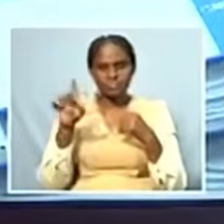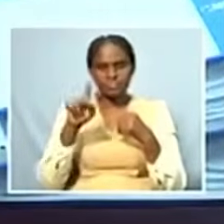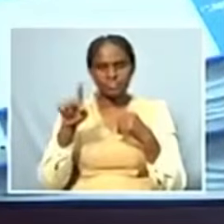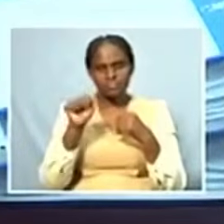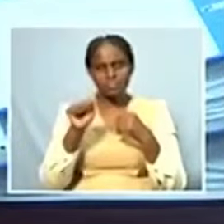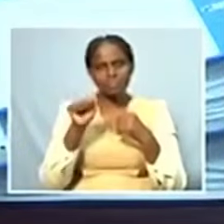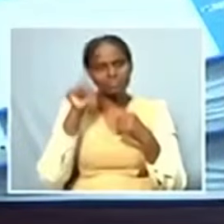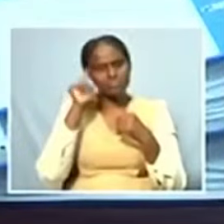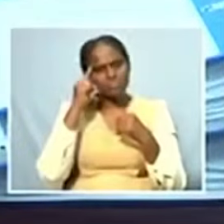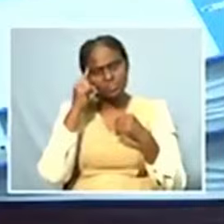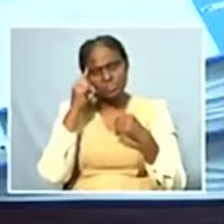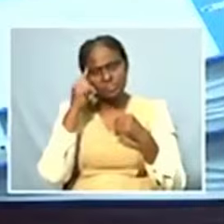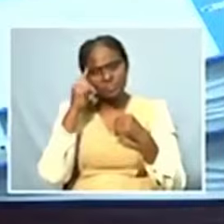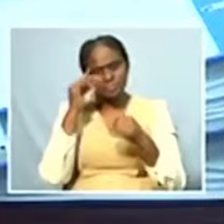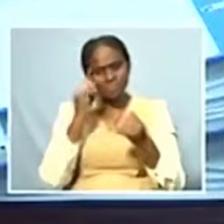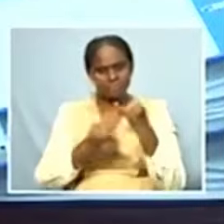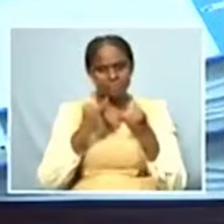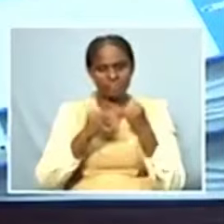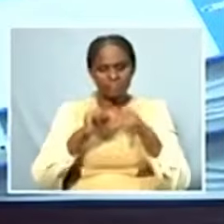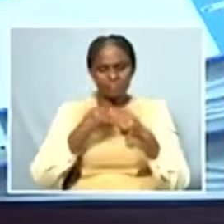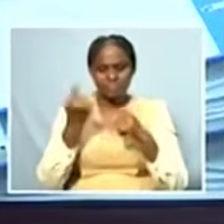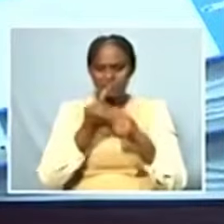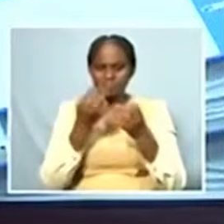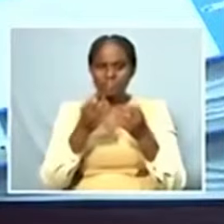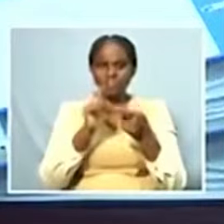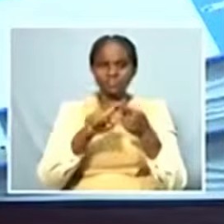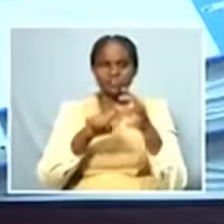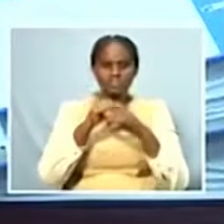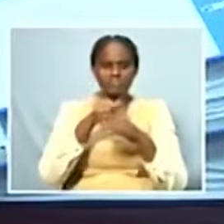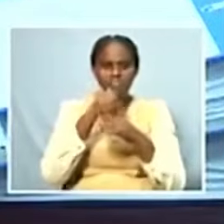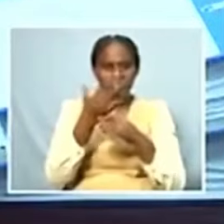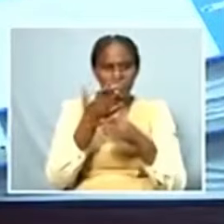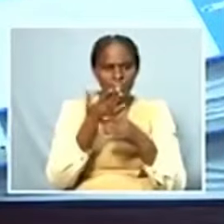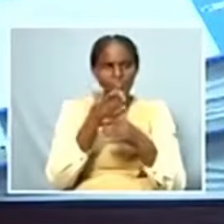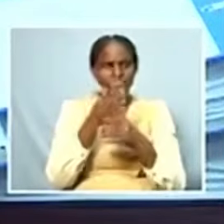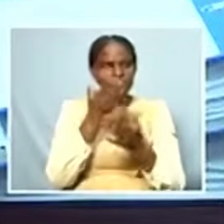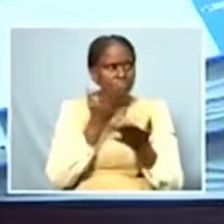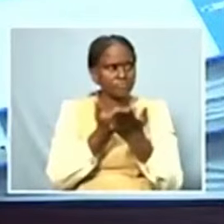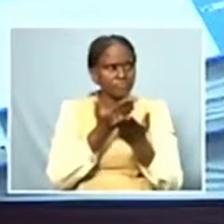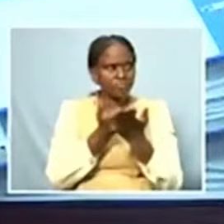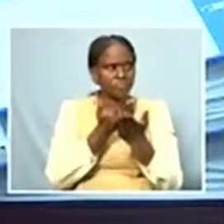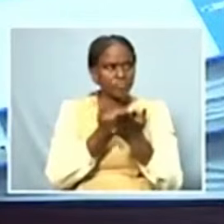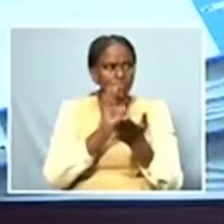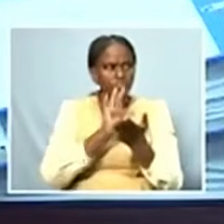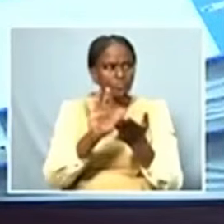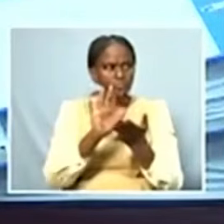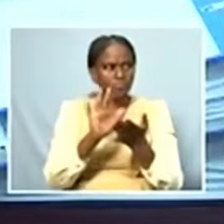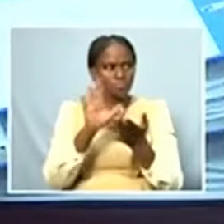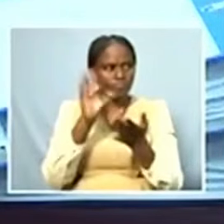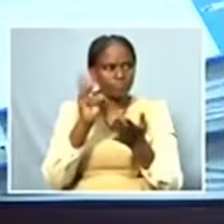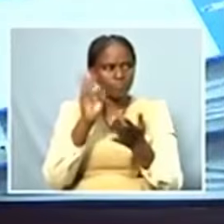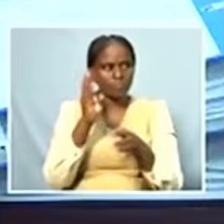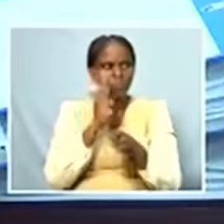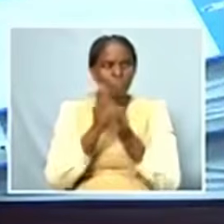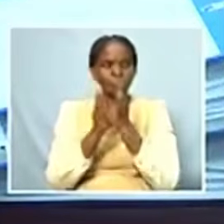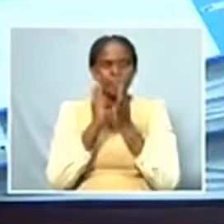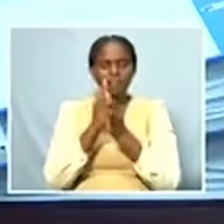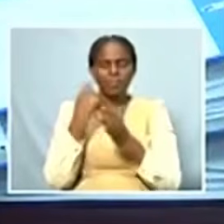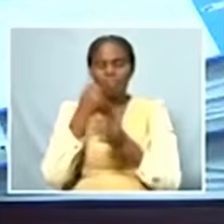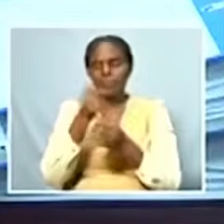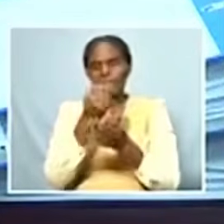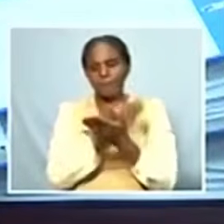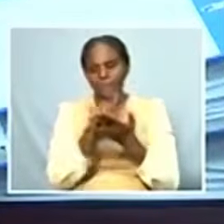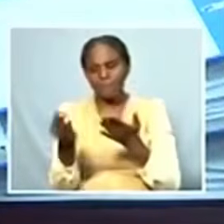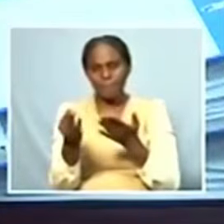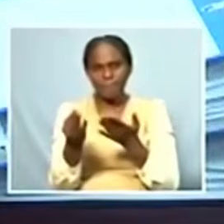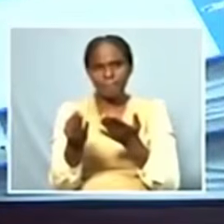PS, I think lastly we just wanted to find out on the 6 contractors who failed to